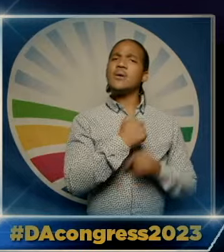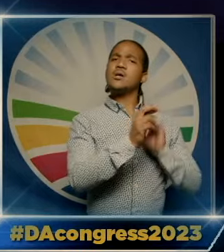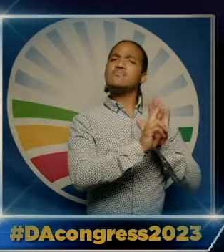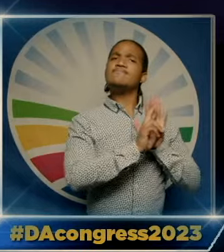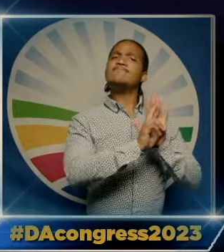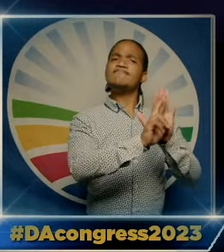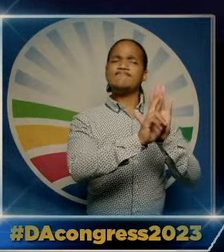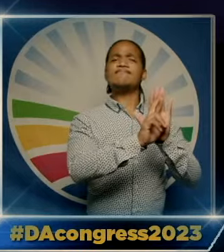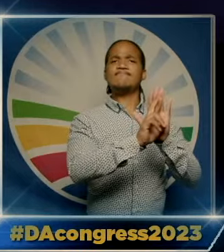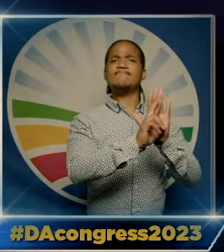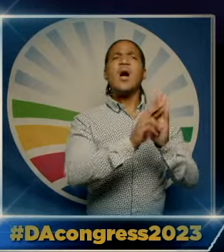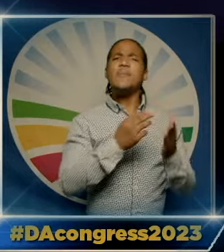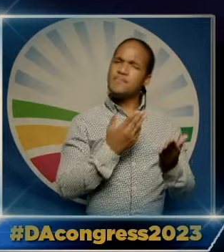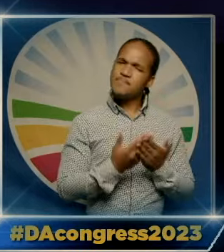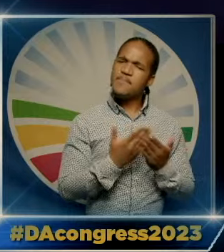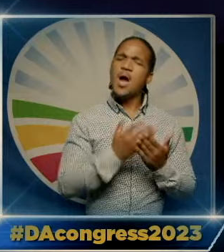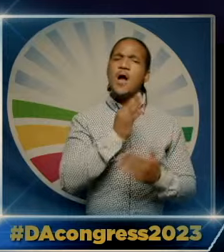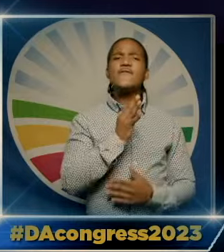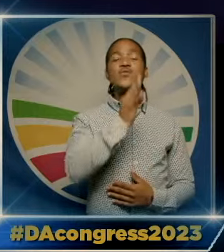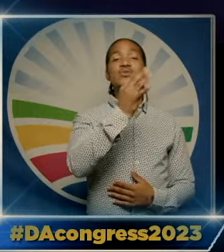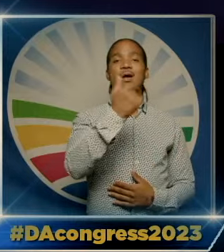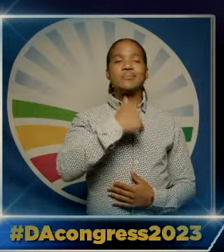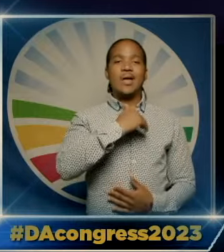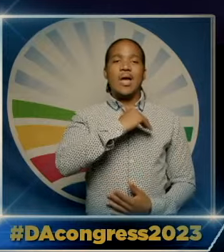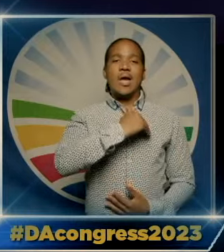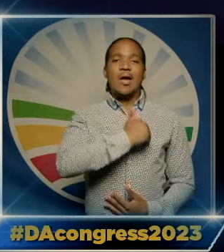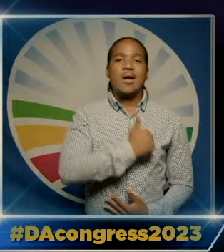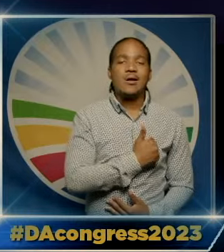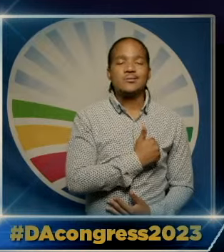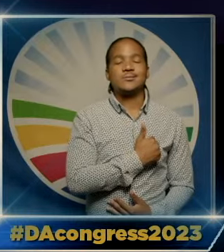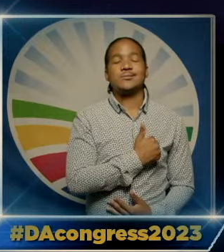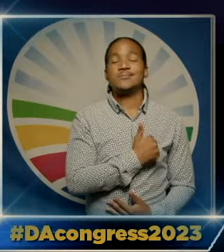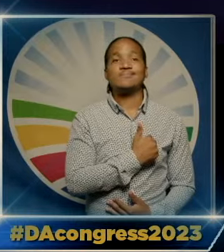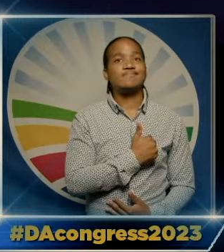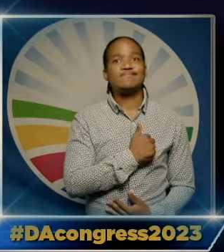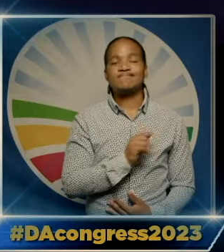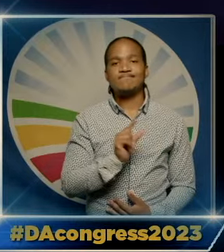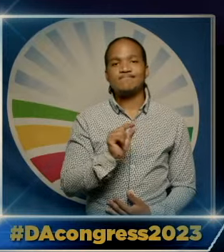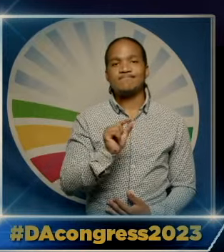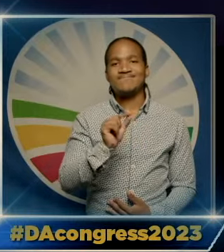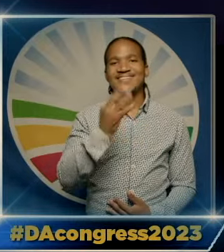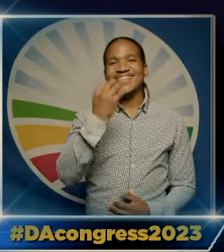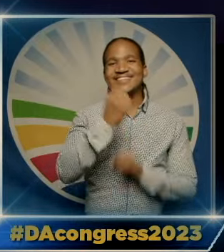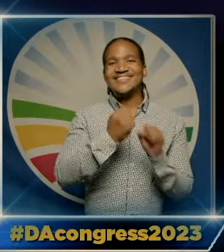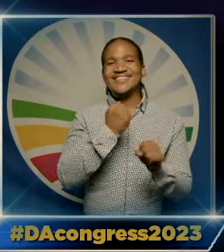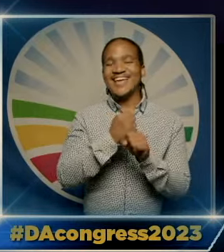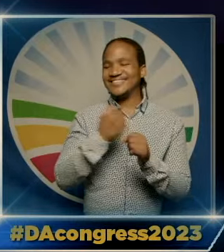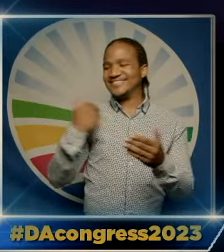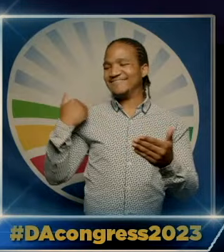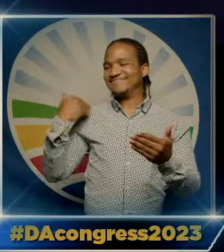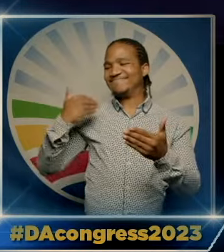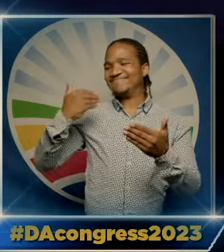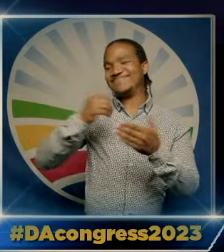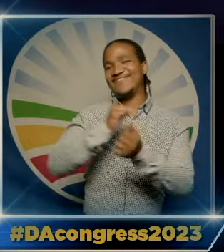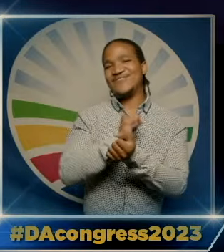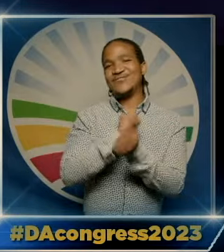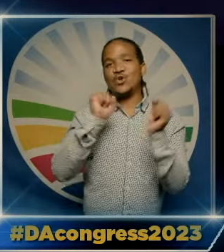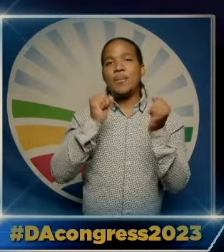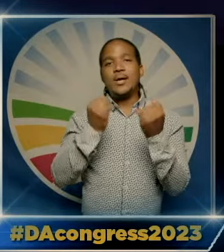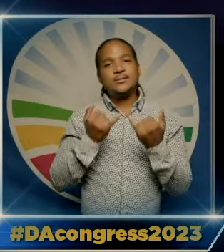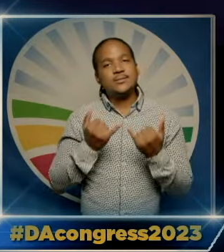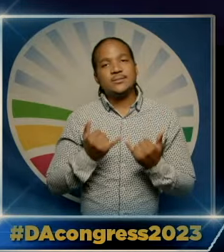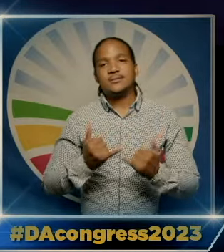Africa's future. It hurts me deeply that nearly 30 years after we gained our freedom, there are still children who